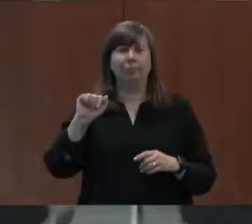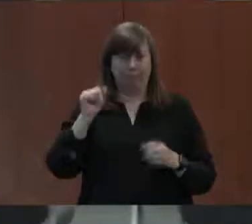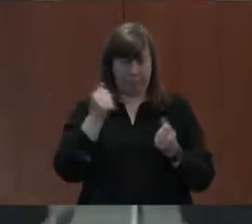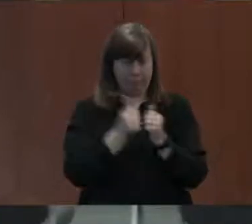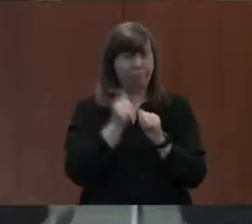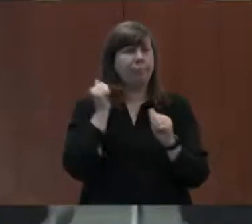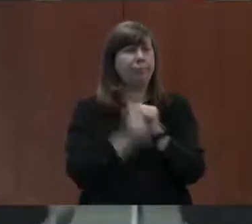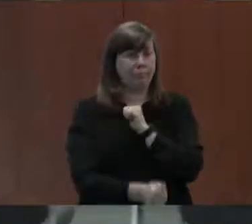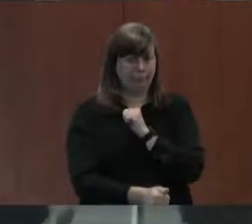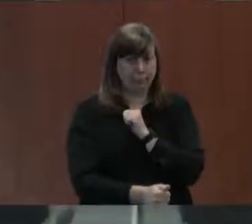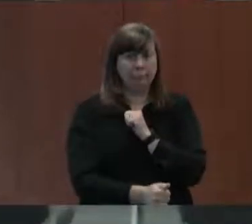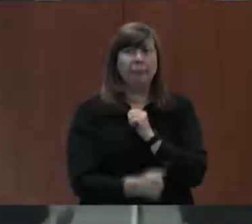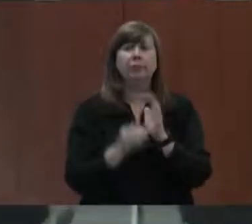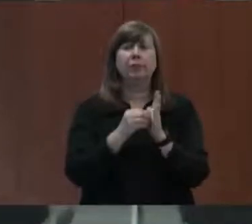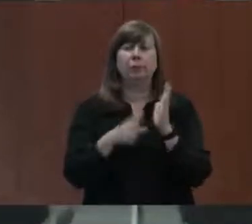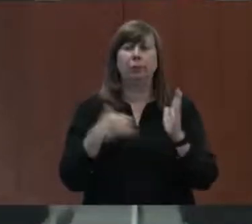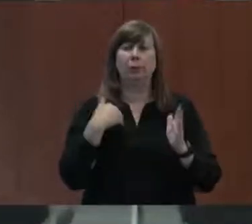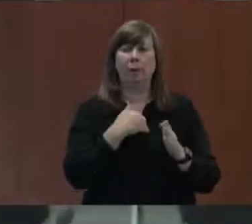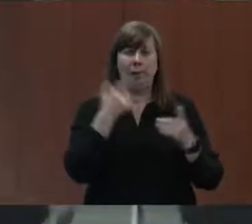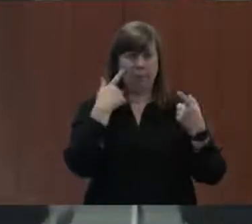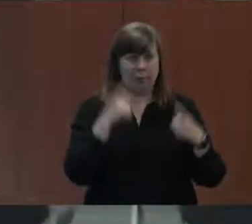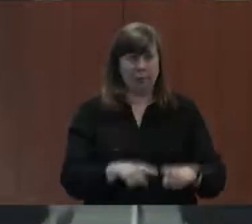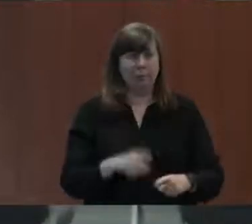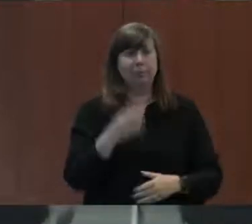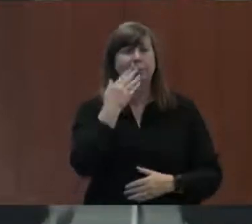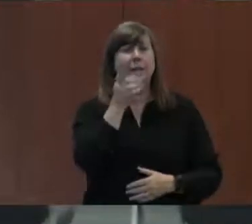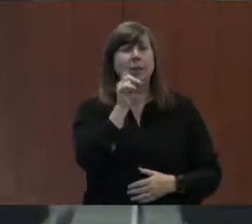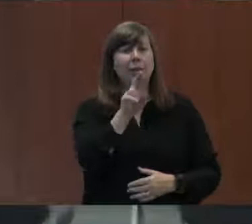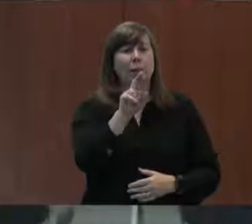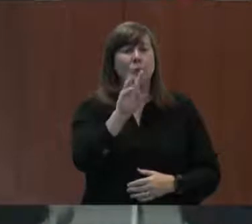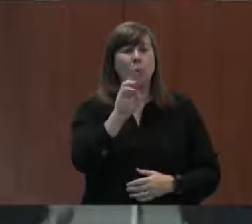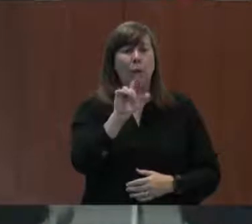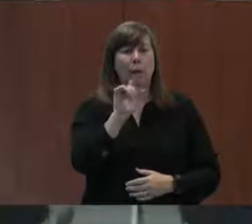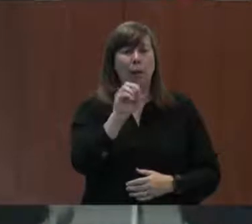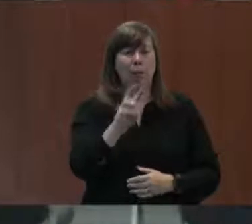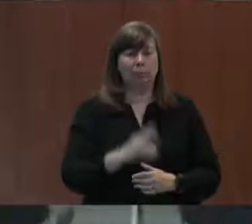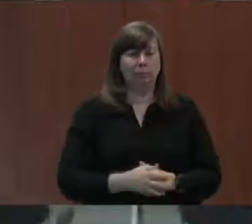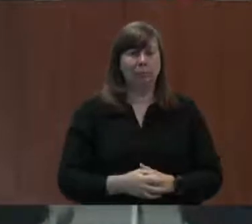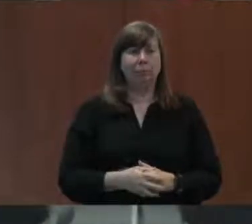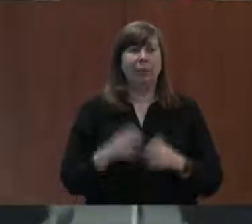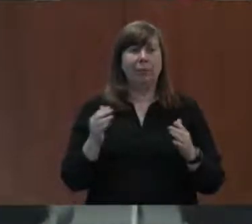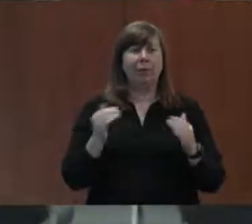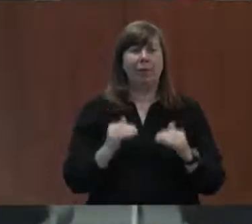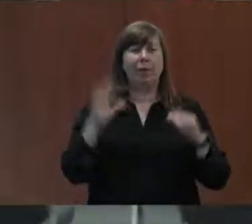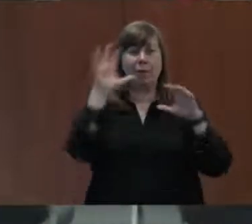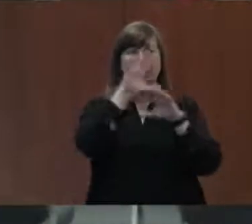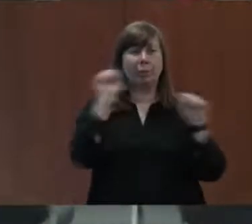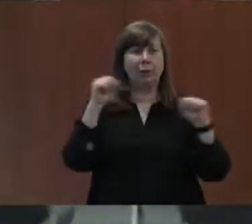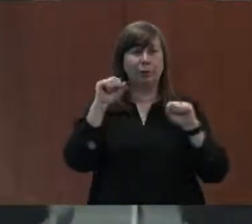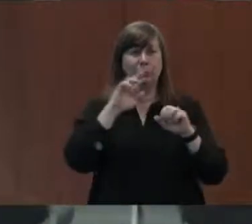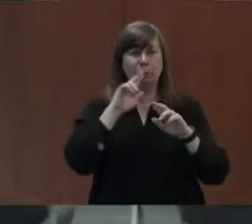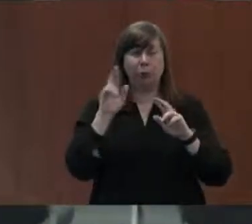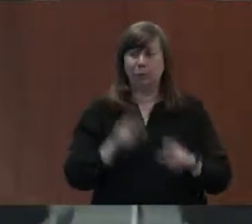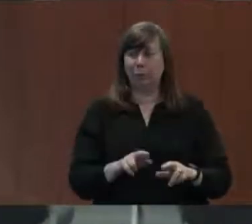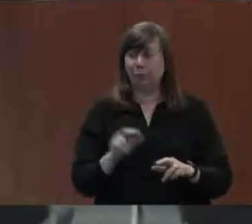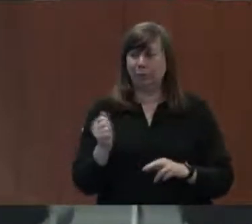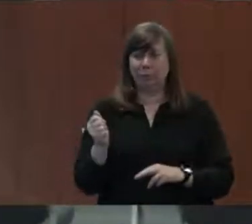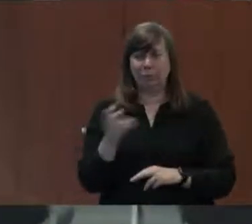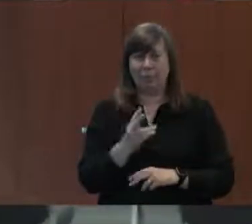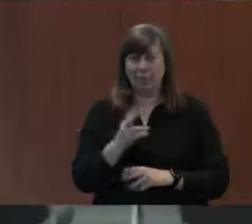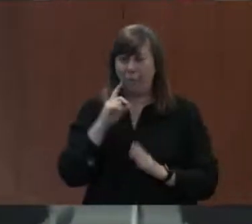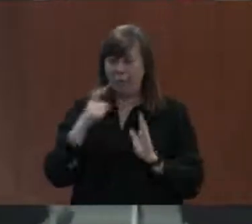Okay, it's unanimous. The student member concurs. Thank you, Dr. Willow. Thank you. We'll now move to the superintendent's report. There are